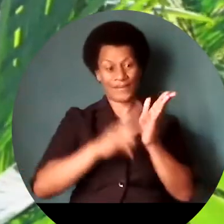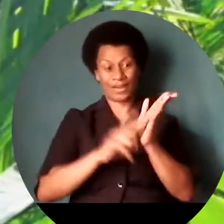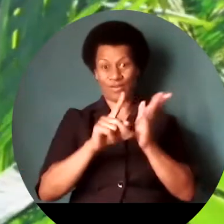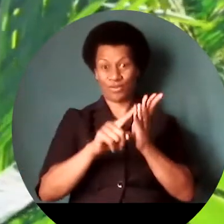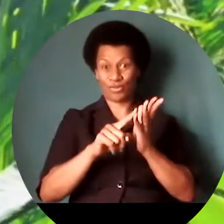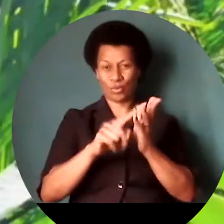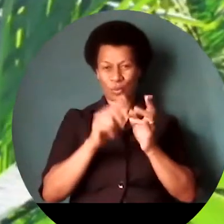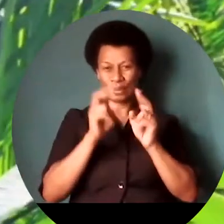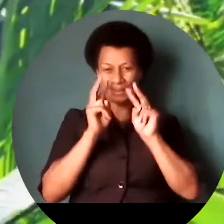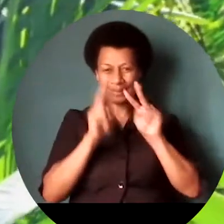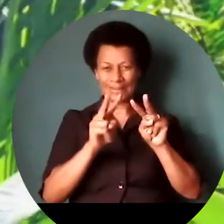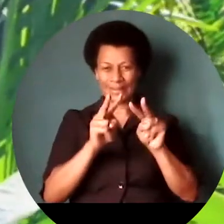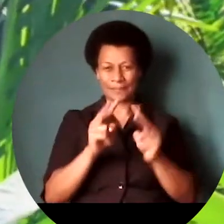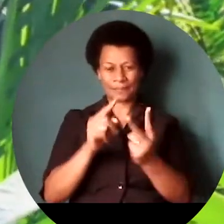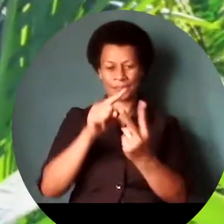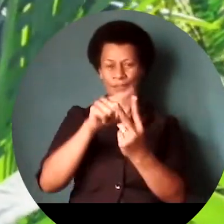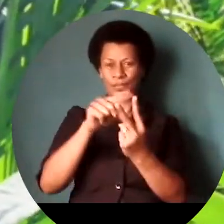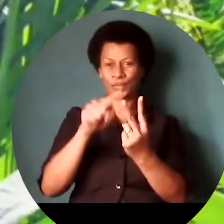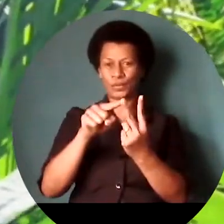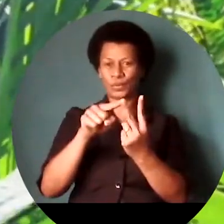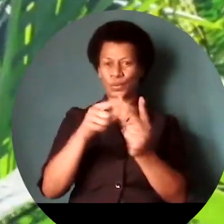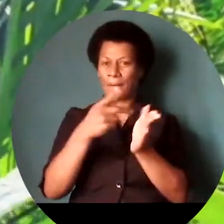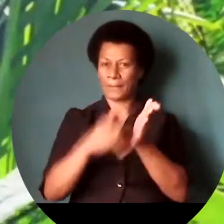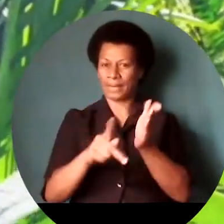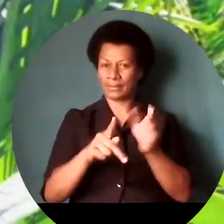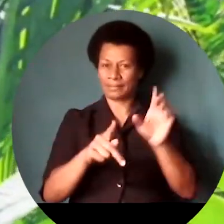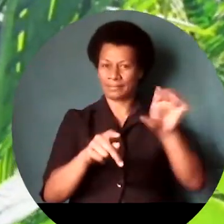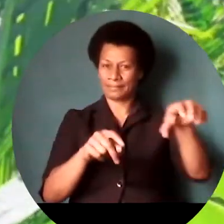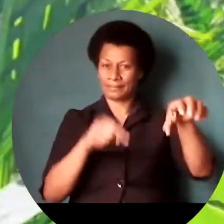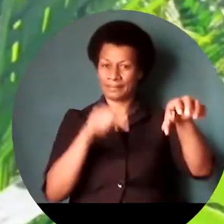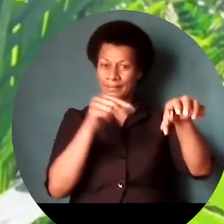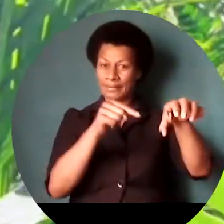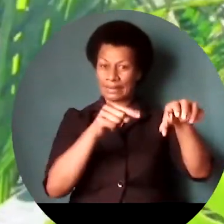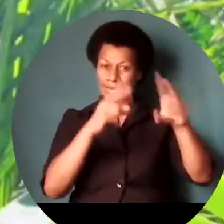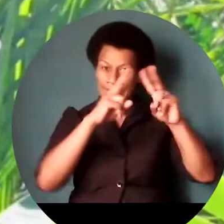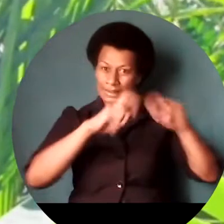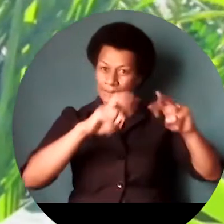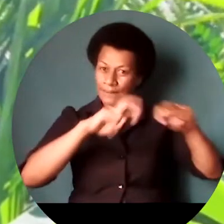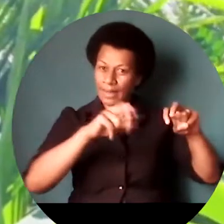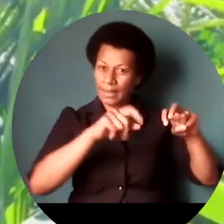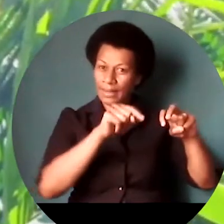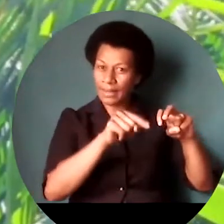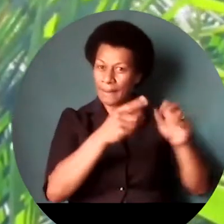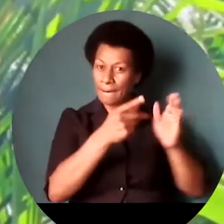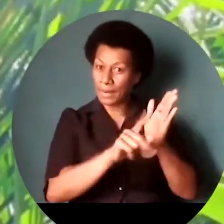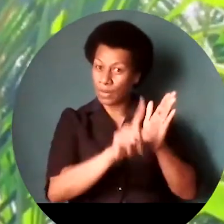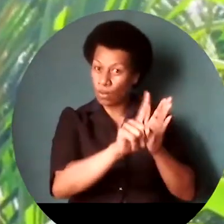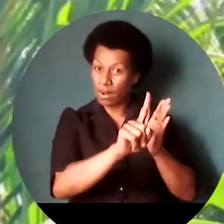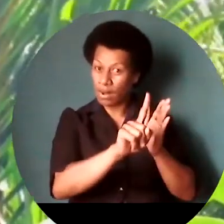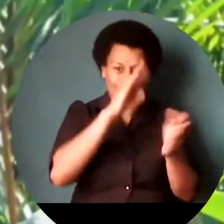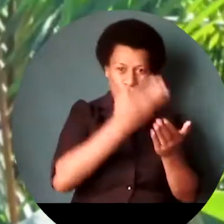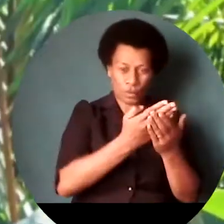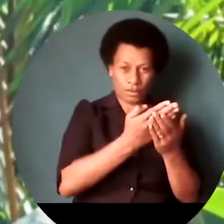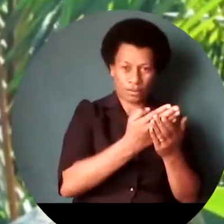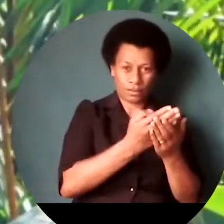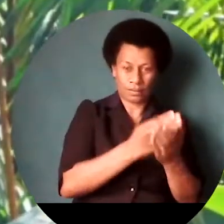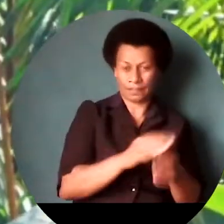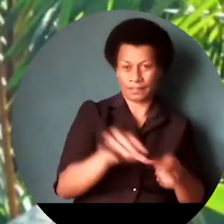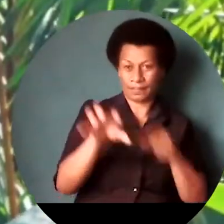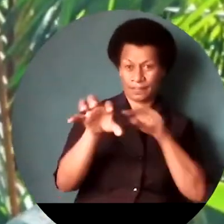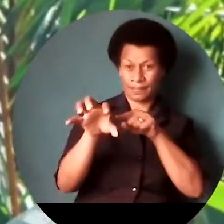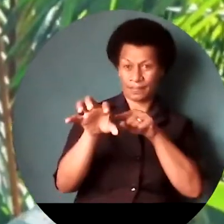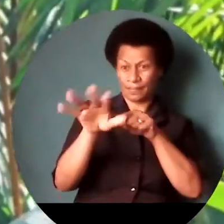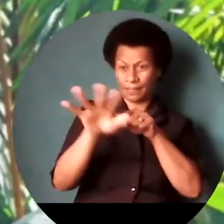the FNU will look at the 2 parts. The survey, there is part 1, which is the survey.